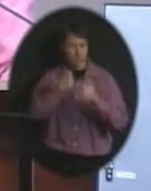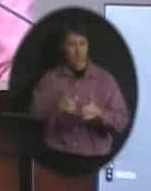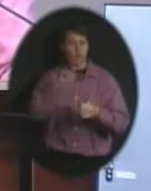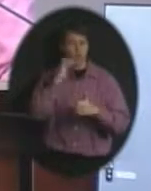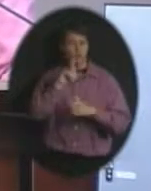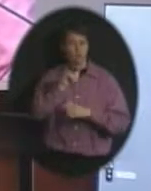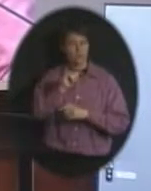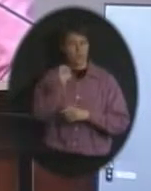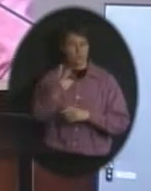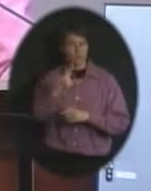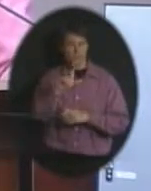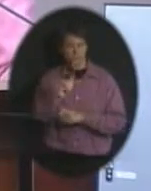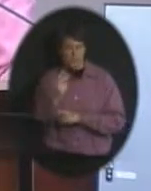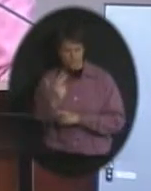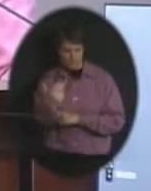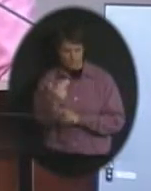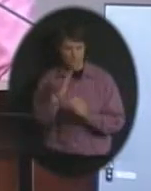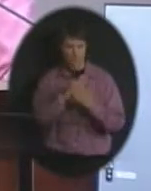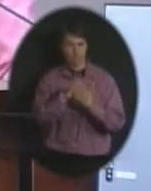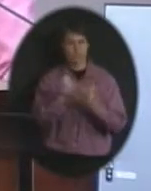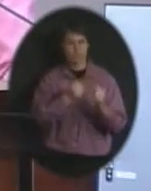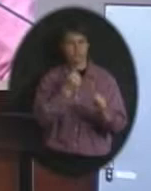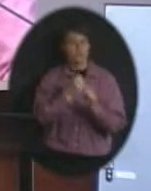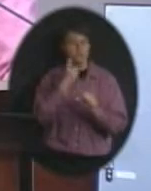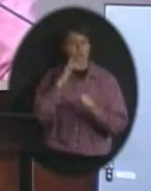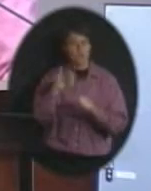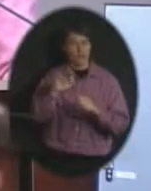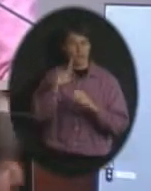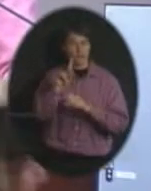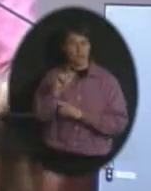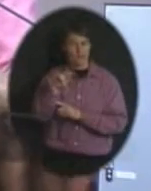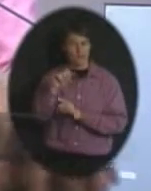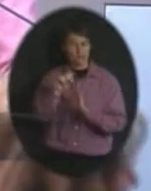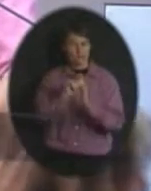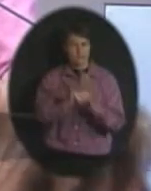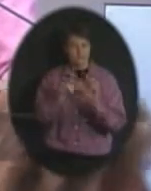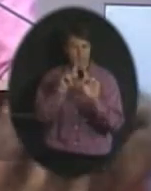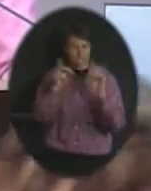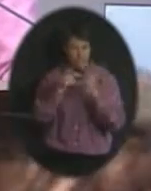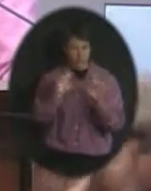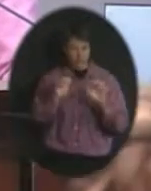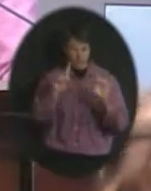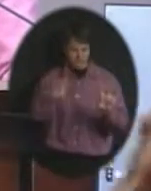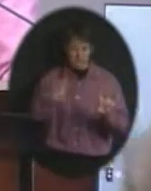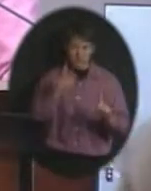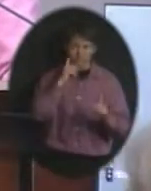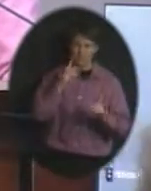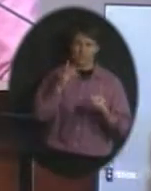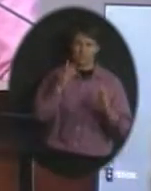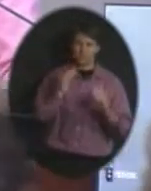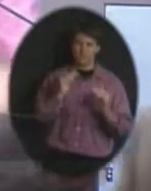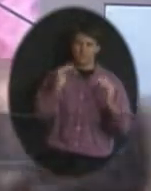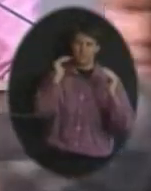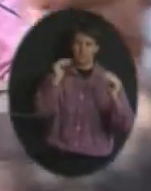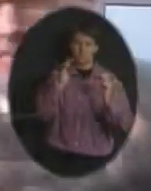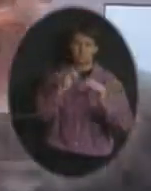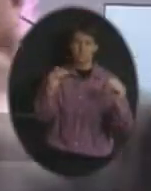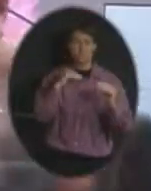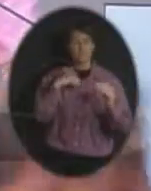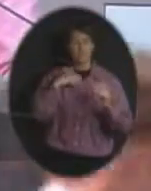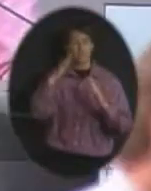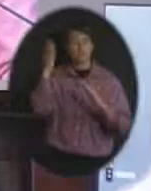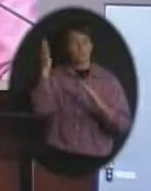2012-2013 school year by the Kansas State Department of Education. This award recognizes Sunnyside for demonstrating a high degree of alignment with the